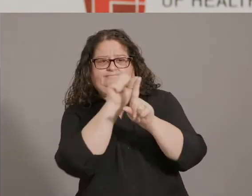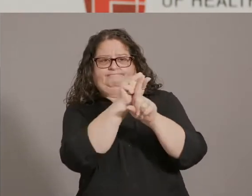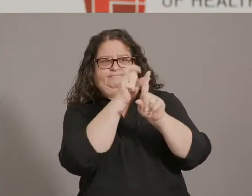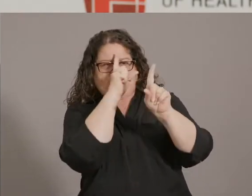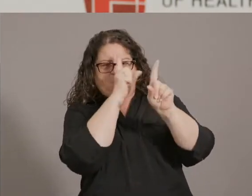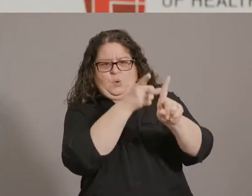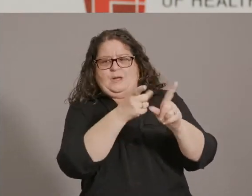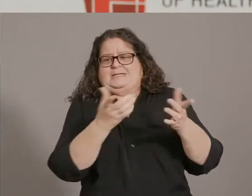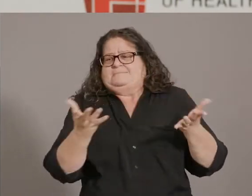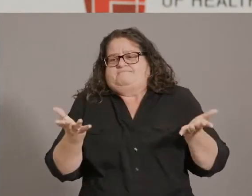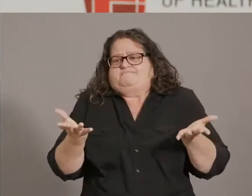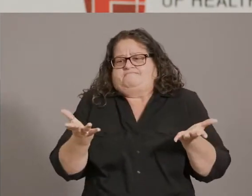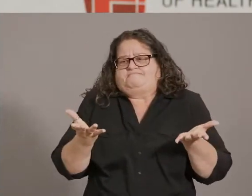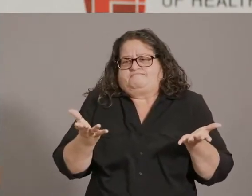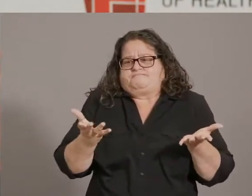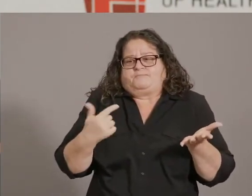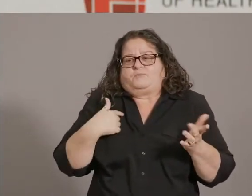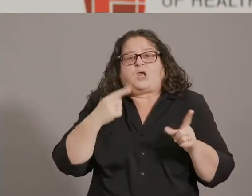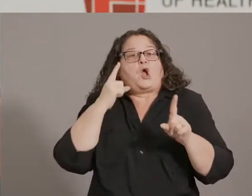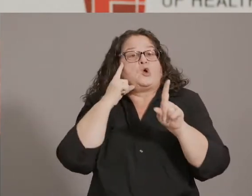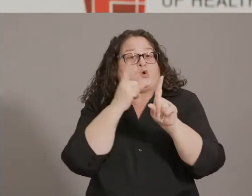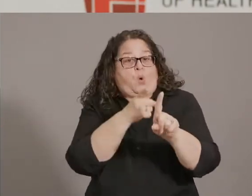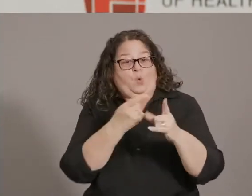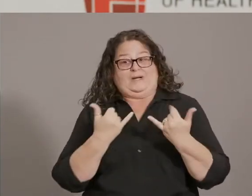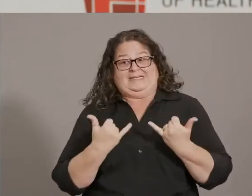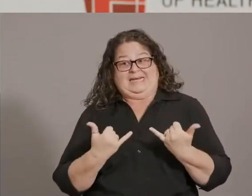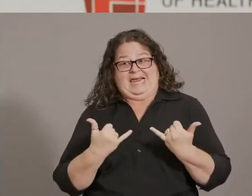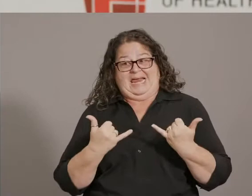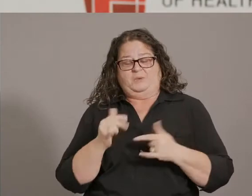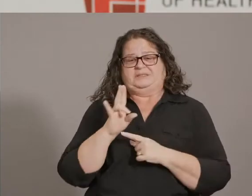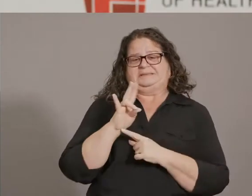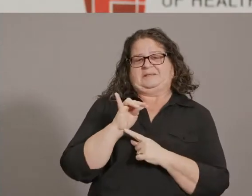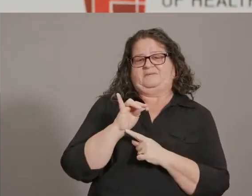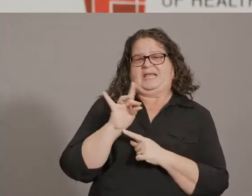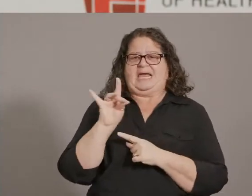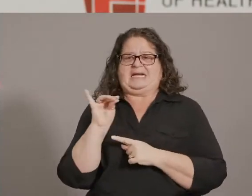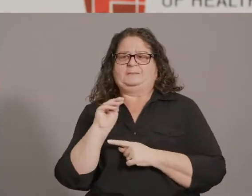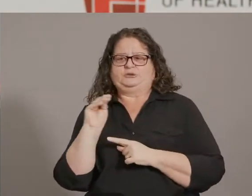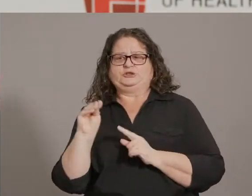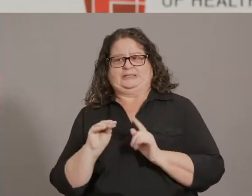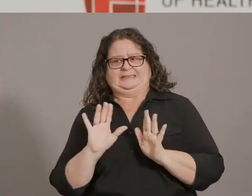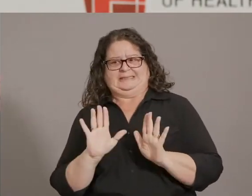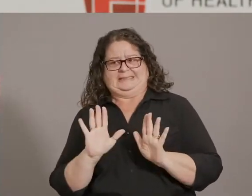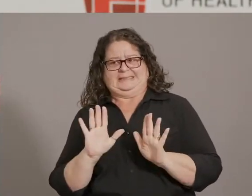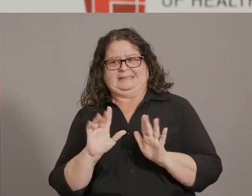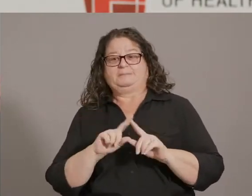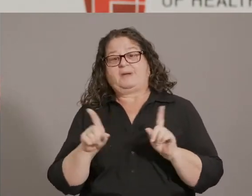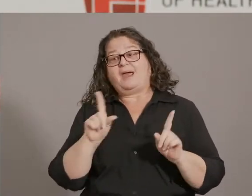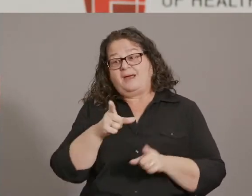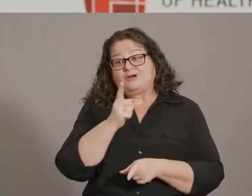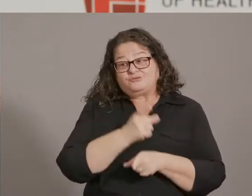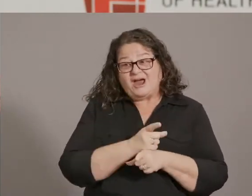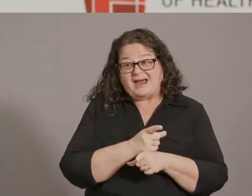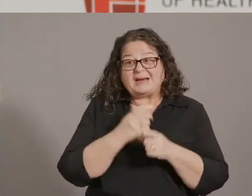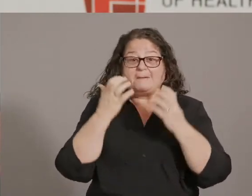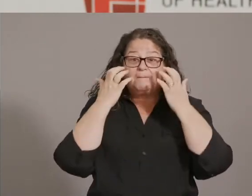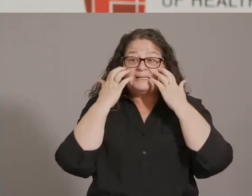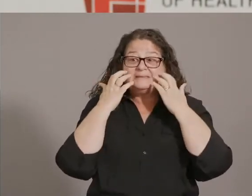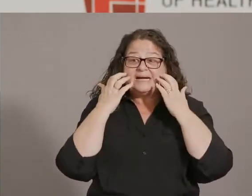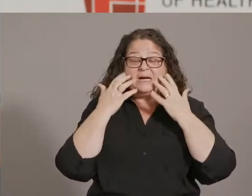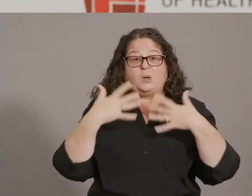try and get a 70 to 80%, but you're right. For something as infectious as measles, you need a